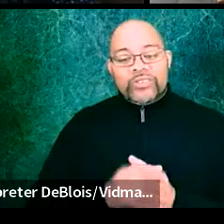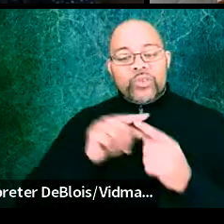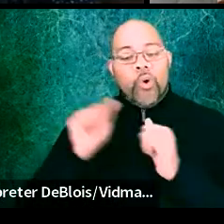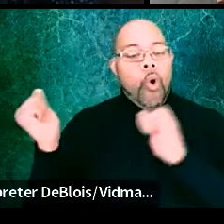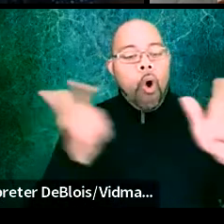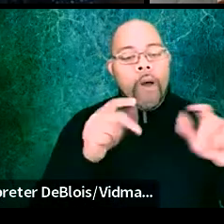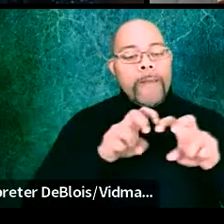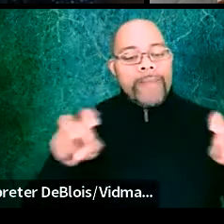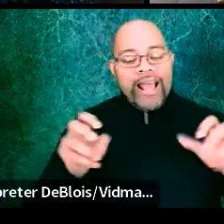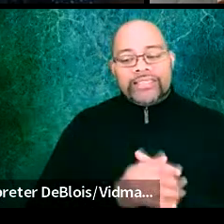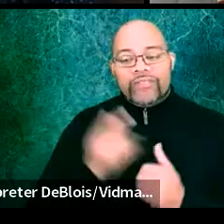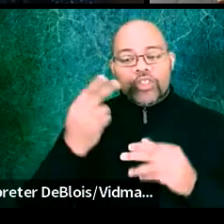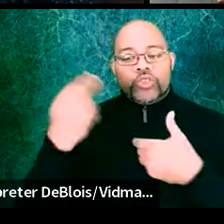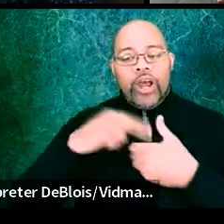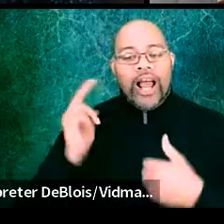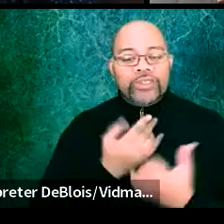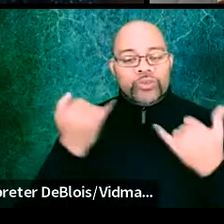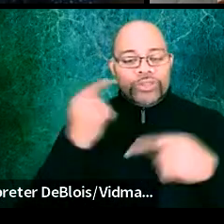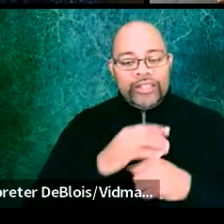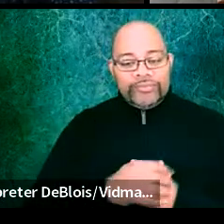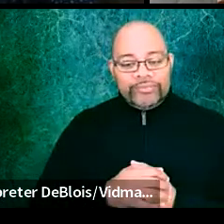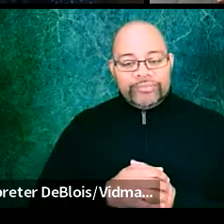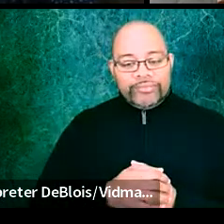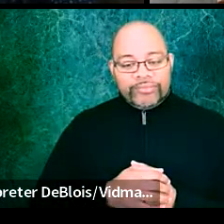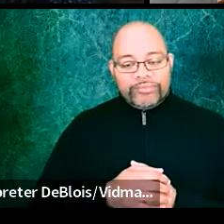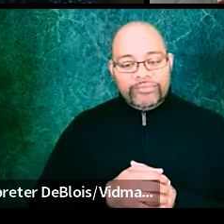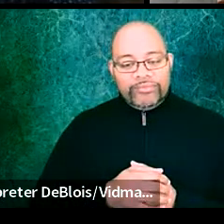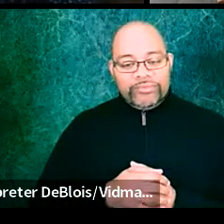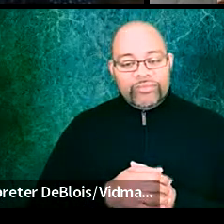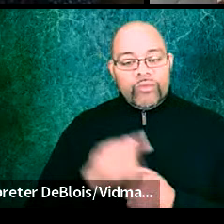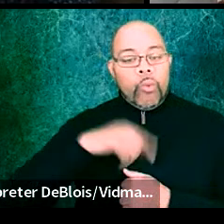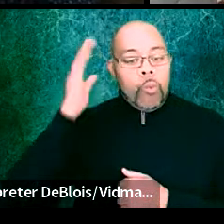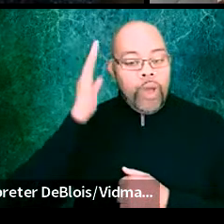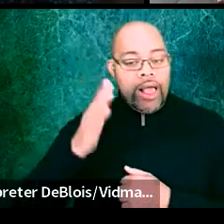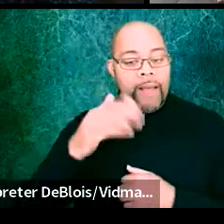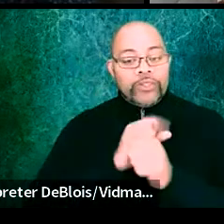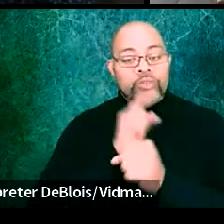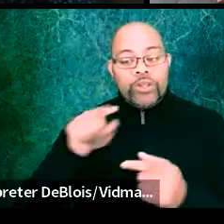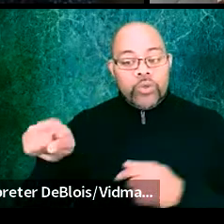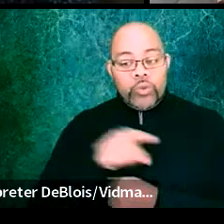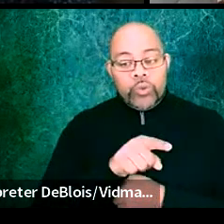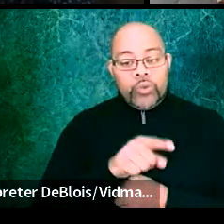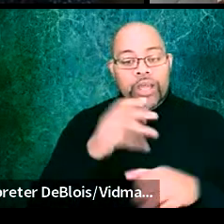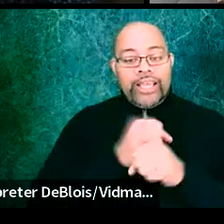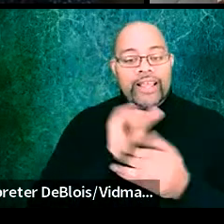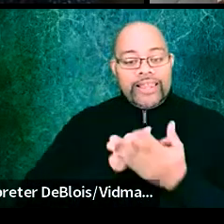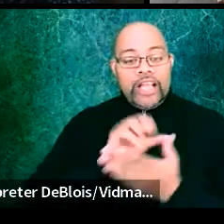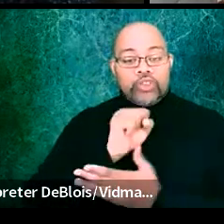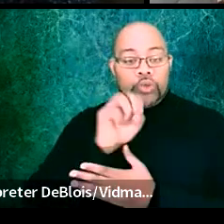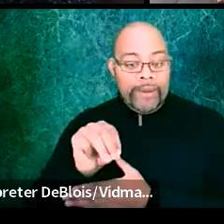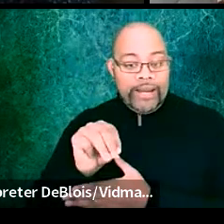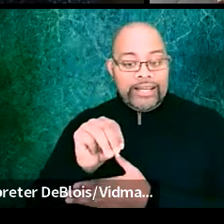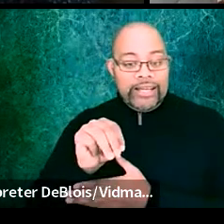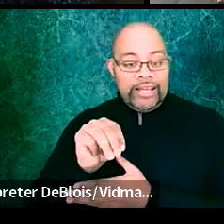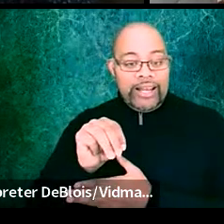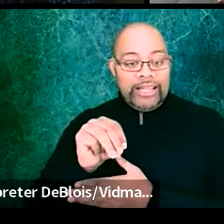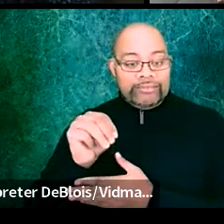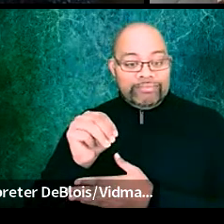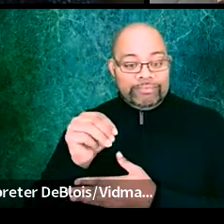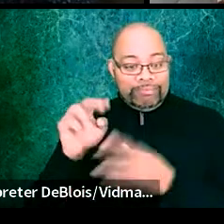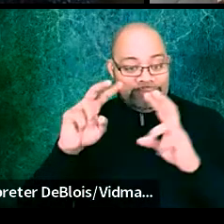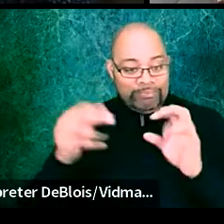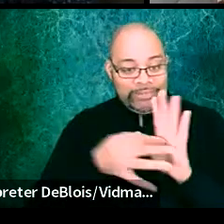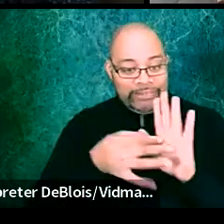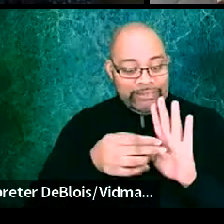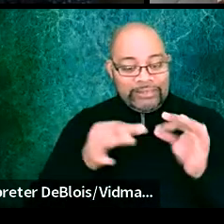the panelists for joining us today. We will make sure you guys get those social media handles for